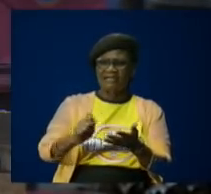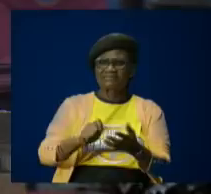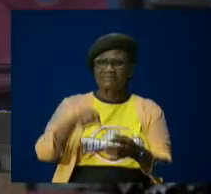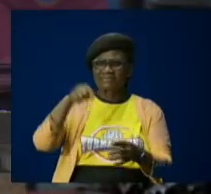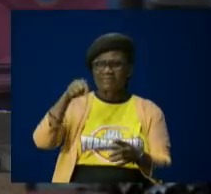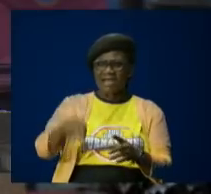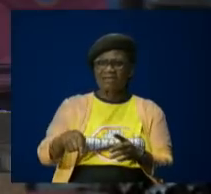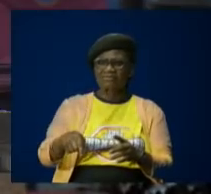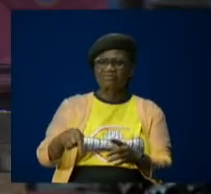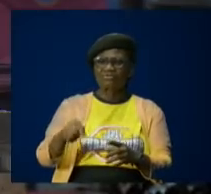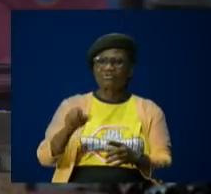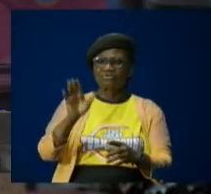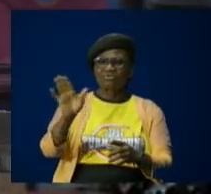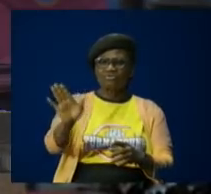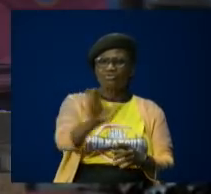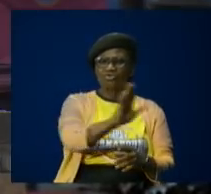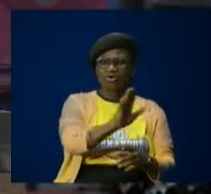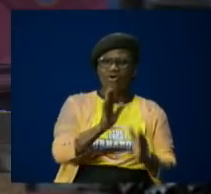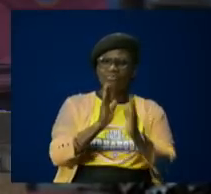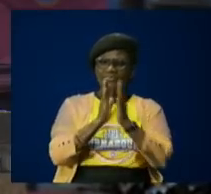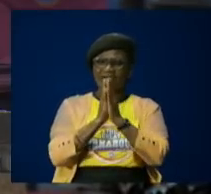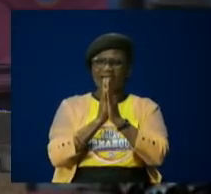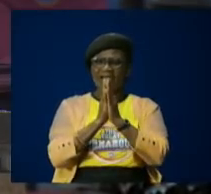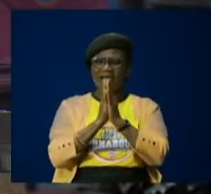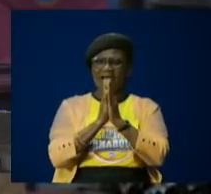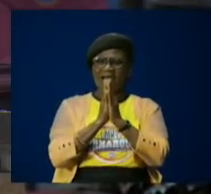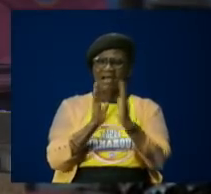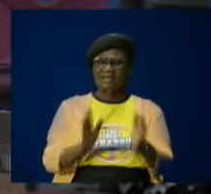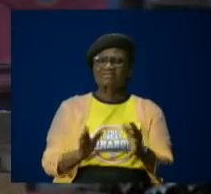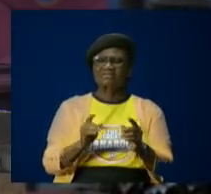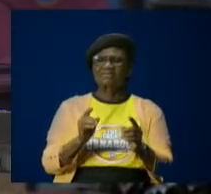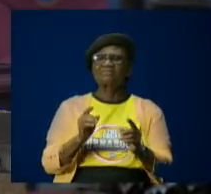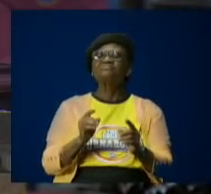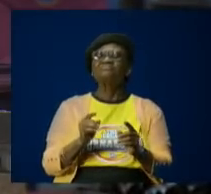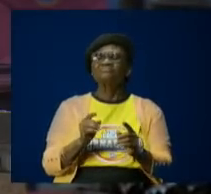before you go to God in prayer.